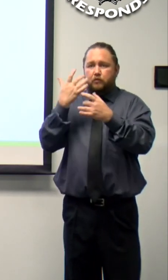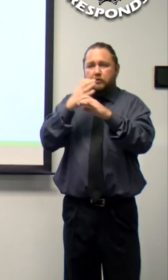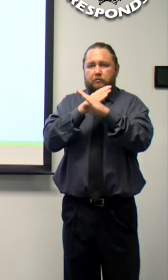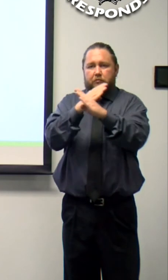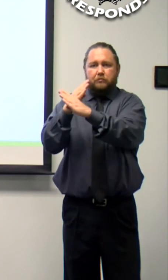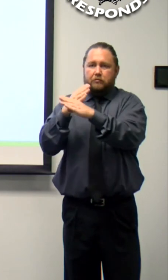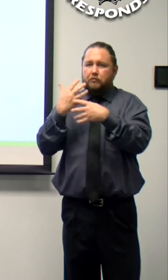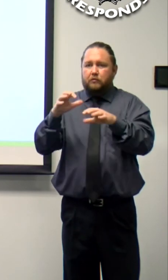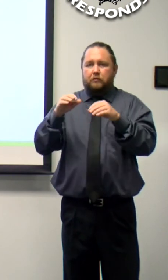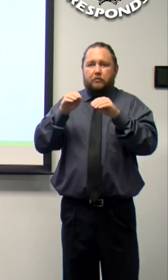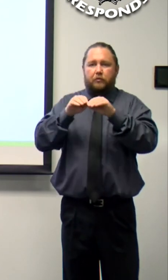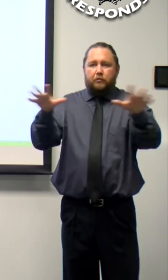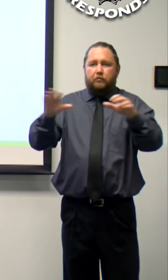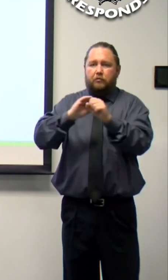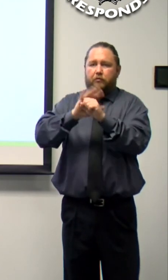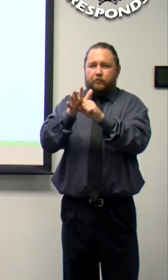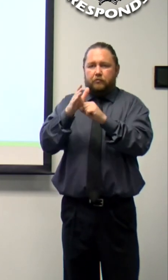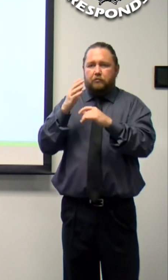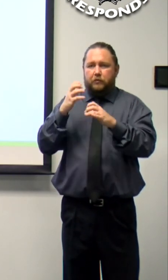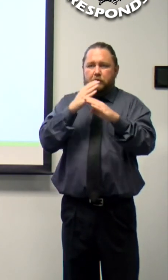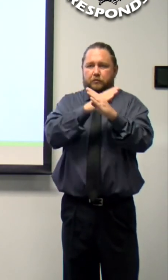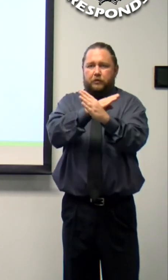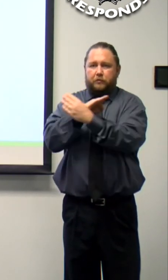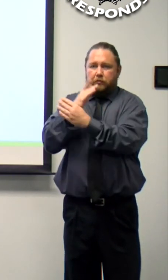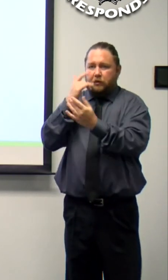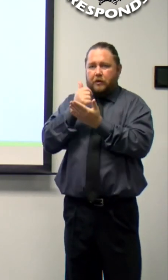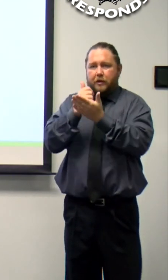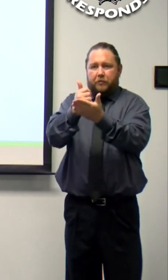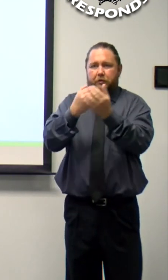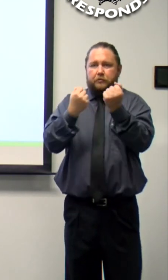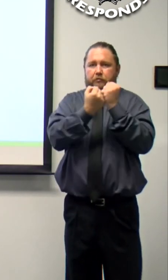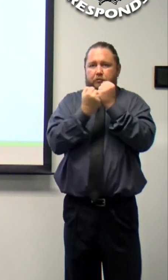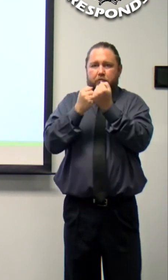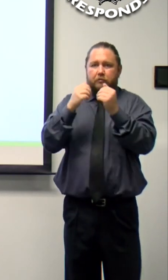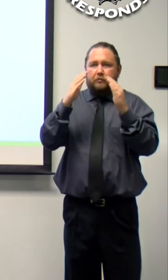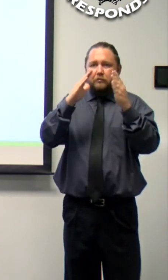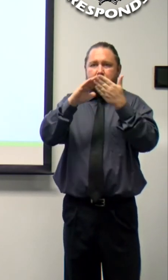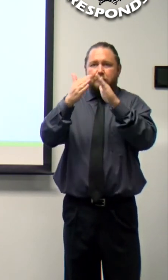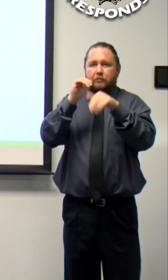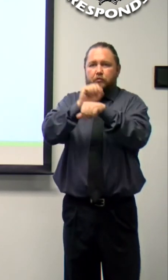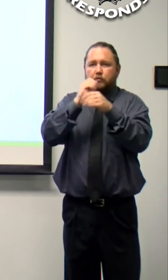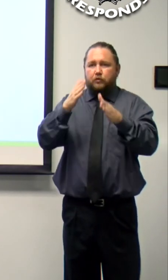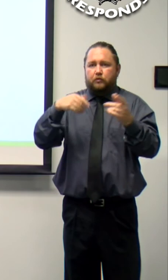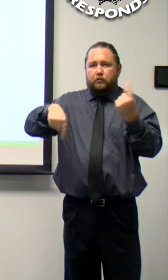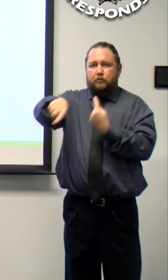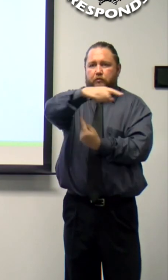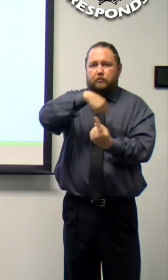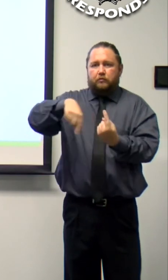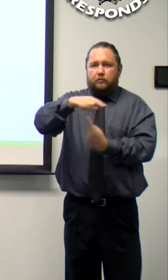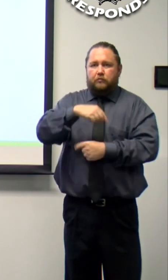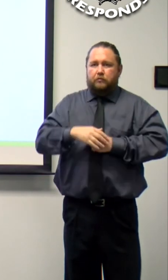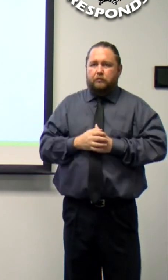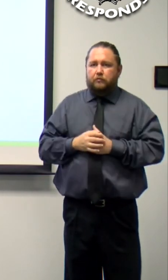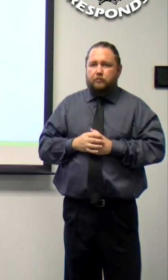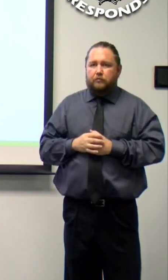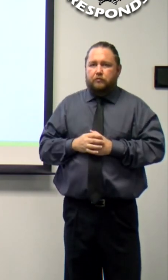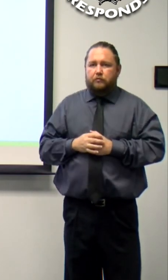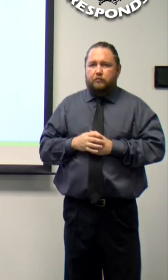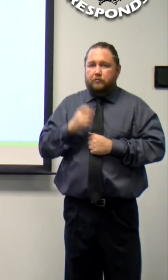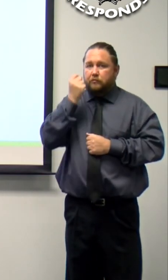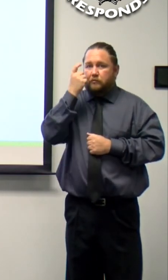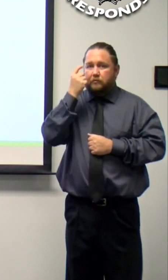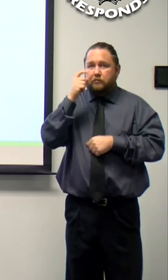city employees. But people in City Hall are still working. They are doing